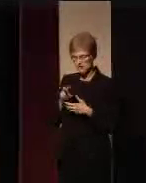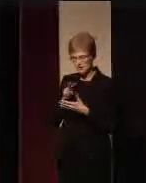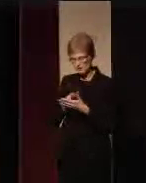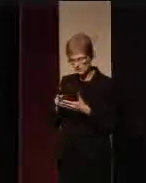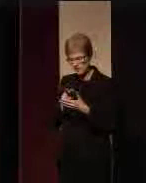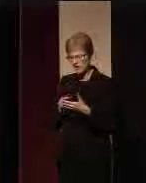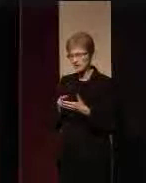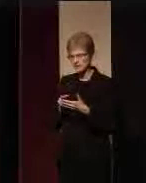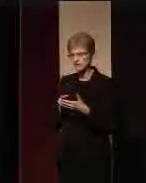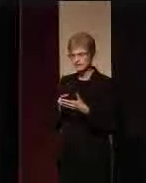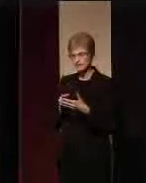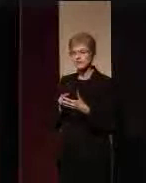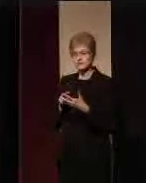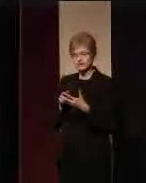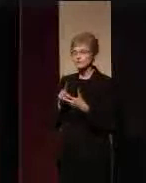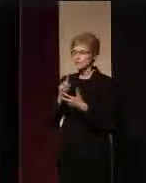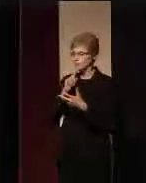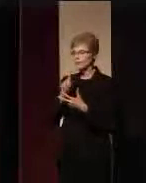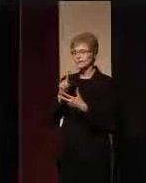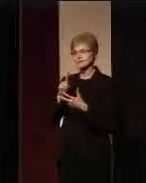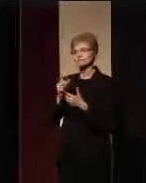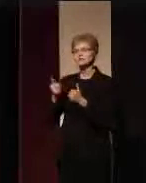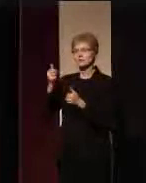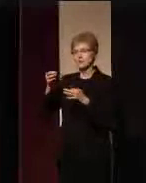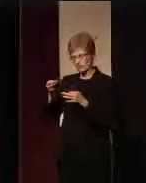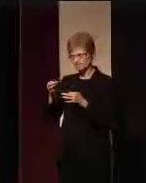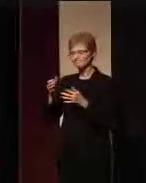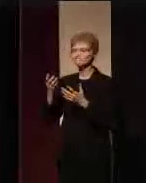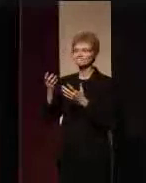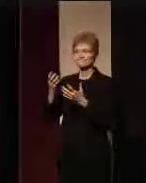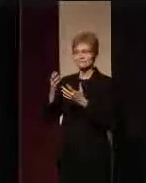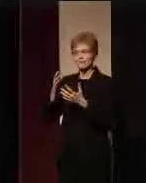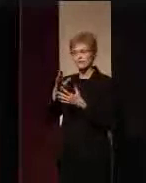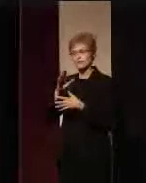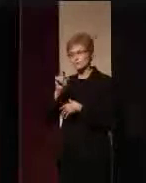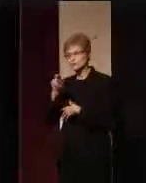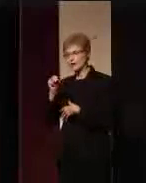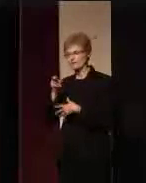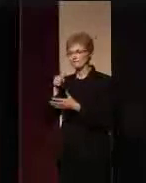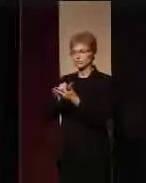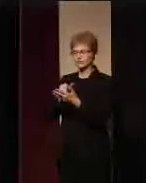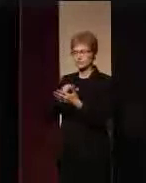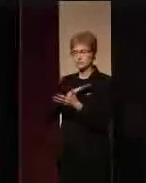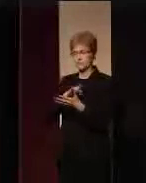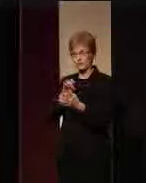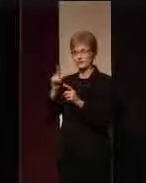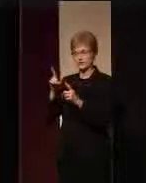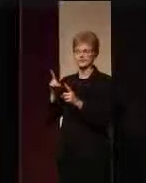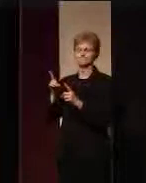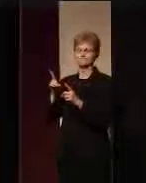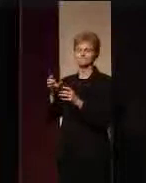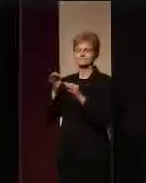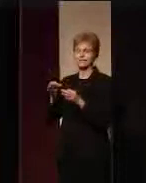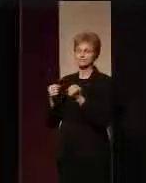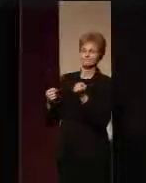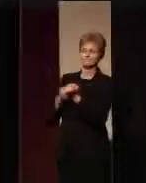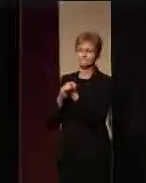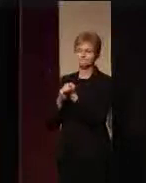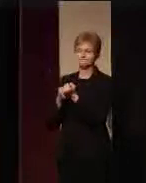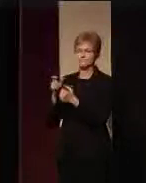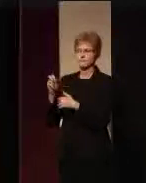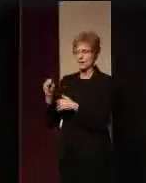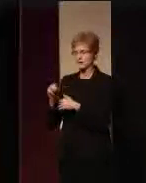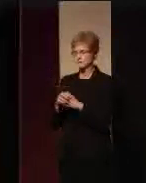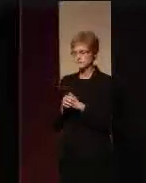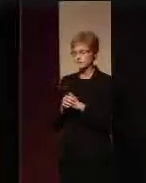to that sweeping US Supreme Court decision in Brown versus Board of Education. Well, cut to about 60 years later, just a couple years ago,